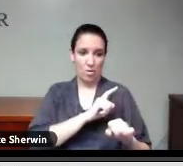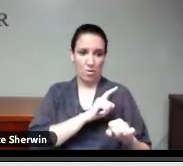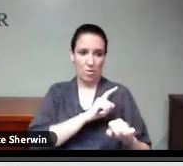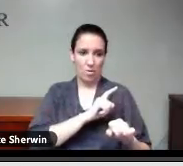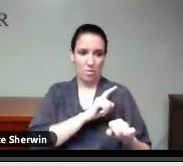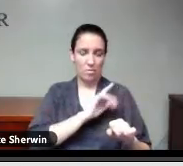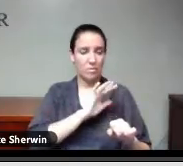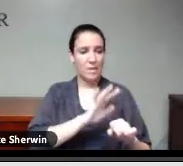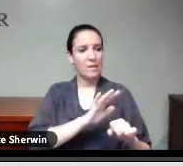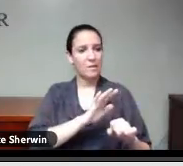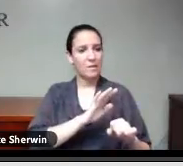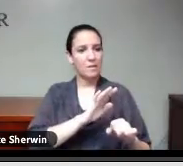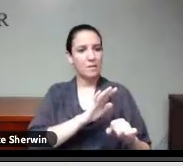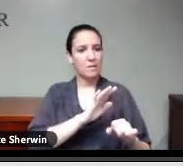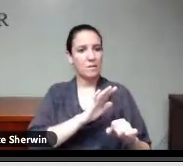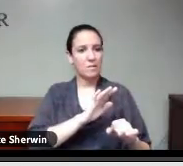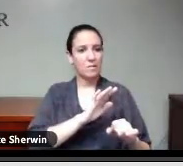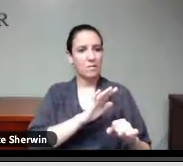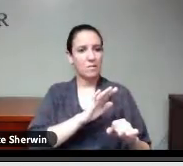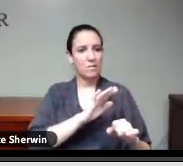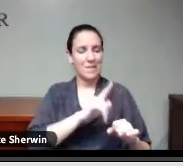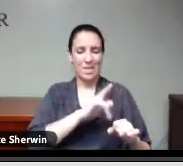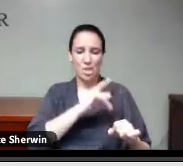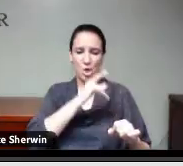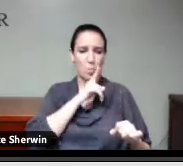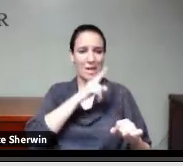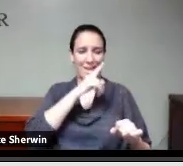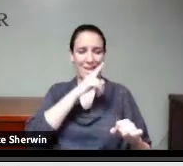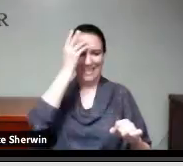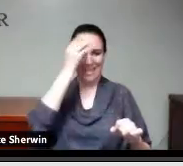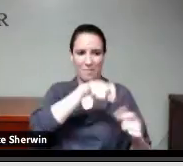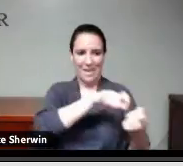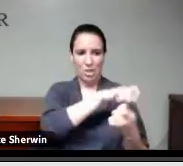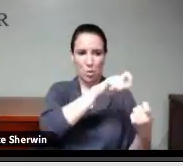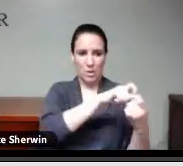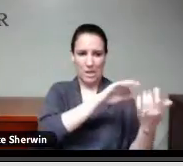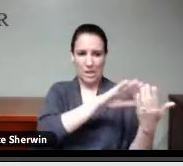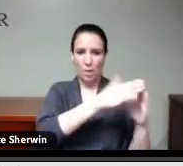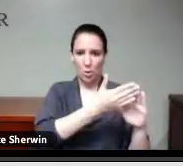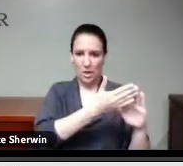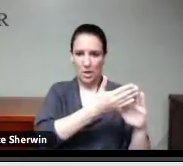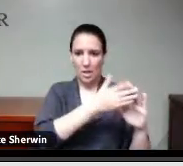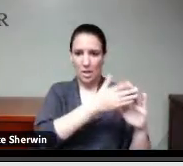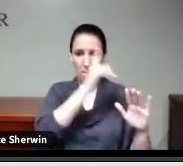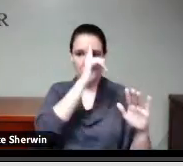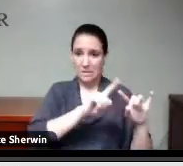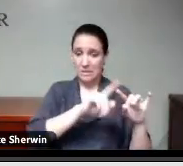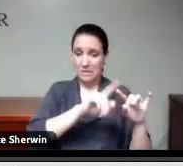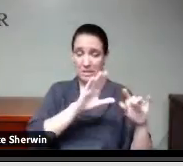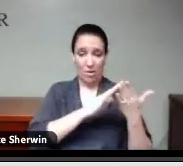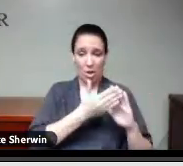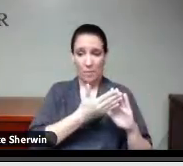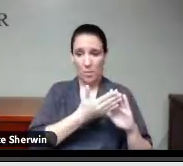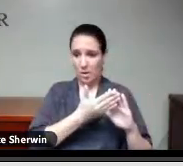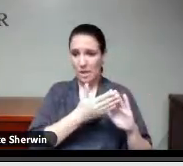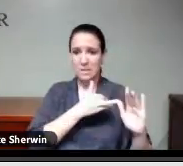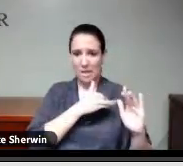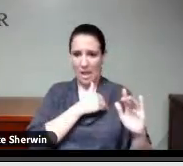into consideration the unique characteristics of that particular community, because different communities will have very